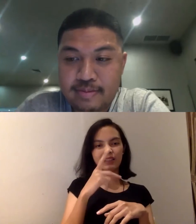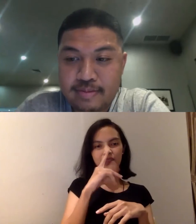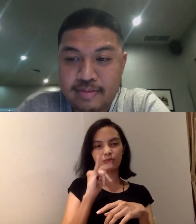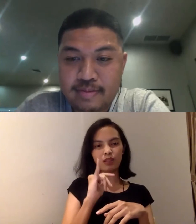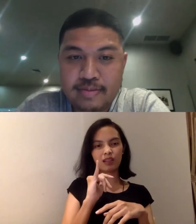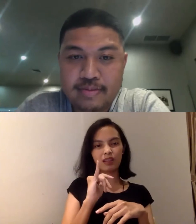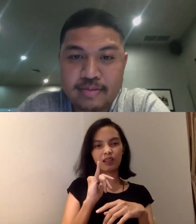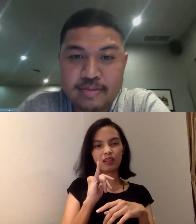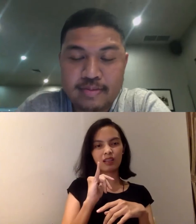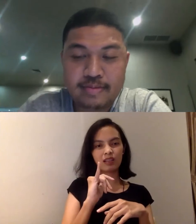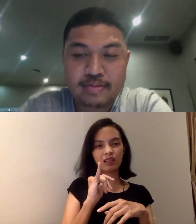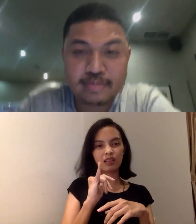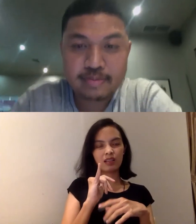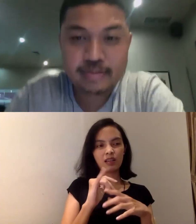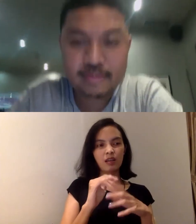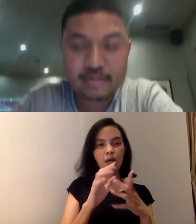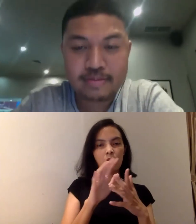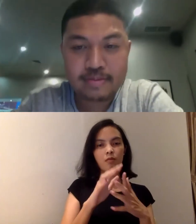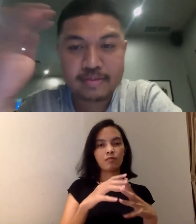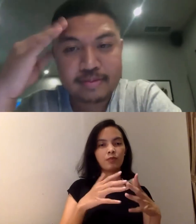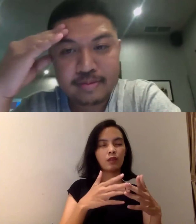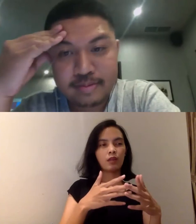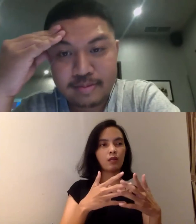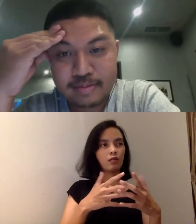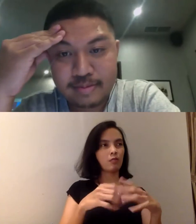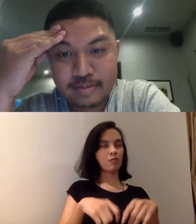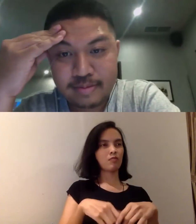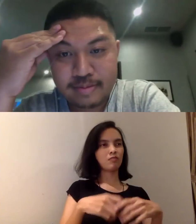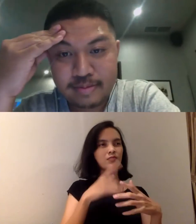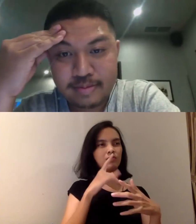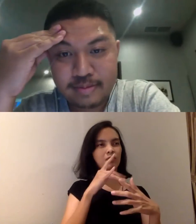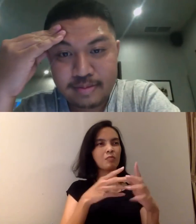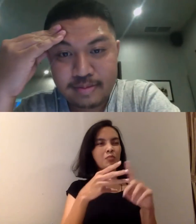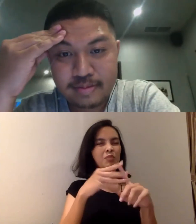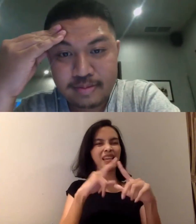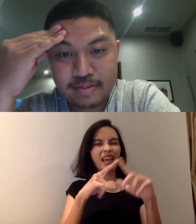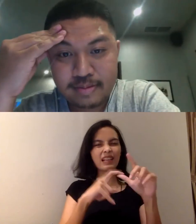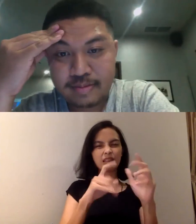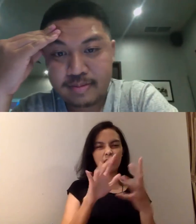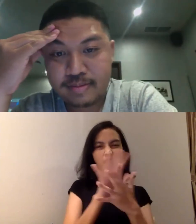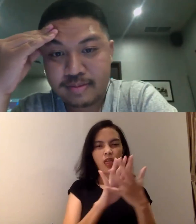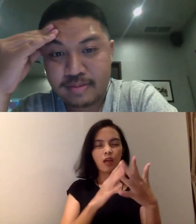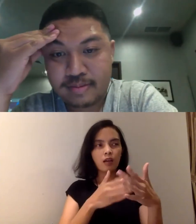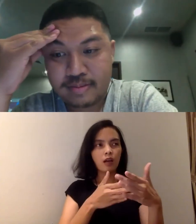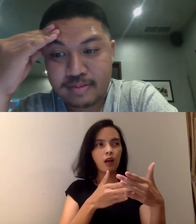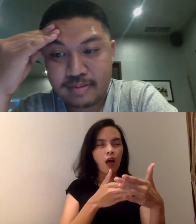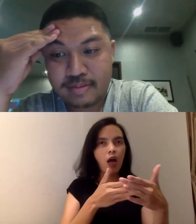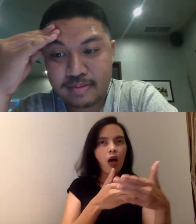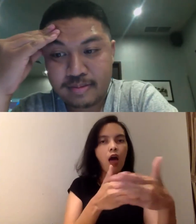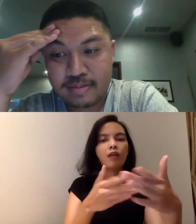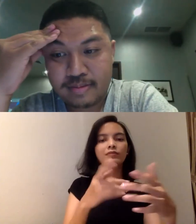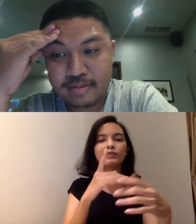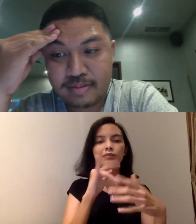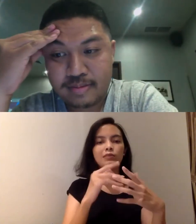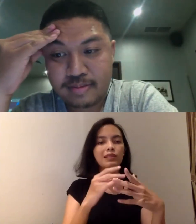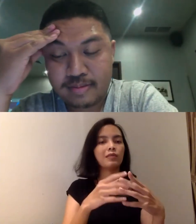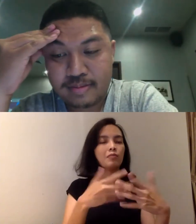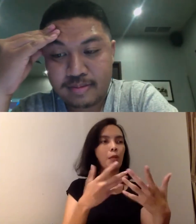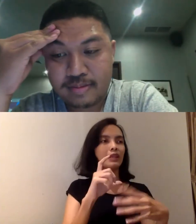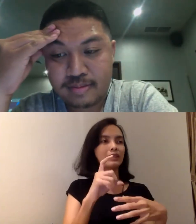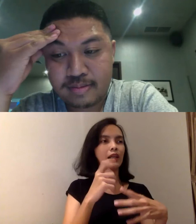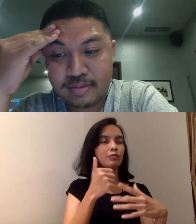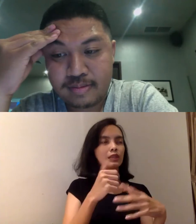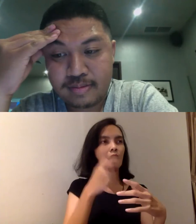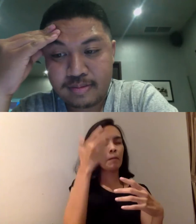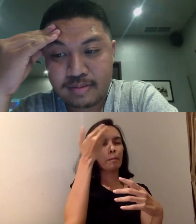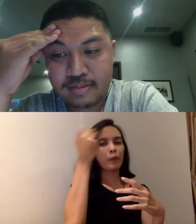unpacking the biases that we had. So to make sure that the relationship was built on the equal basis, and